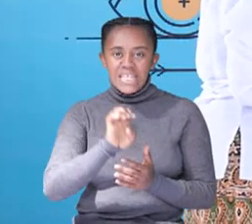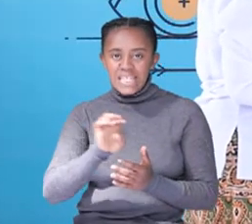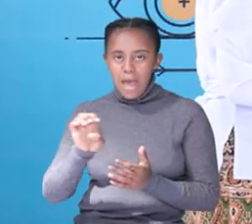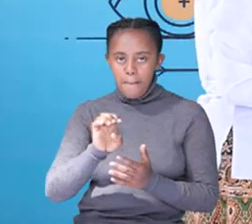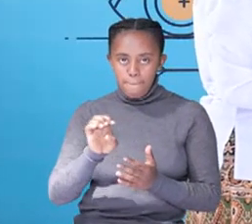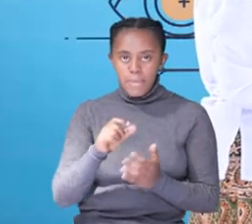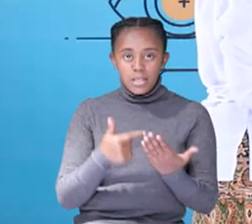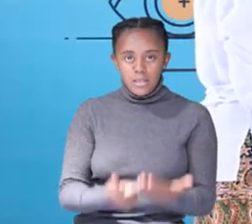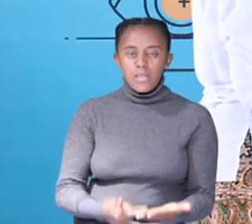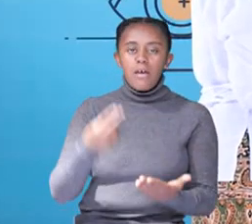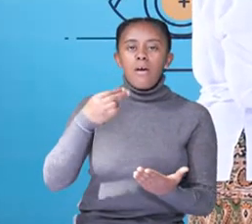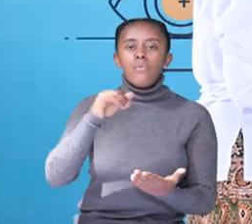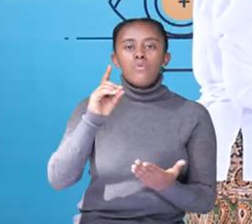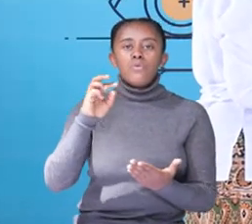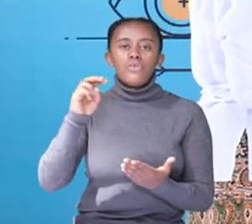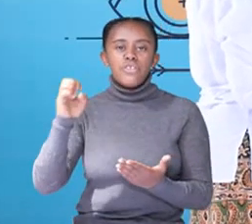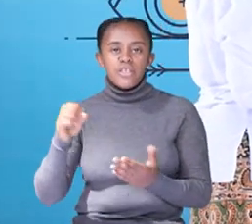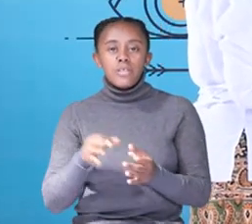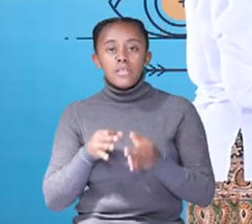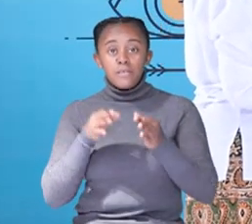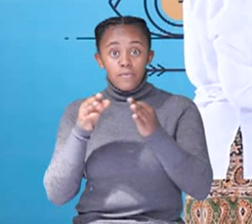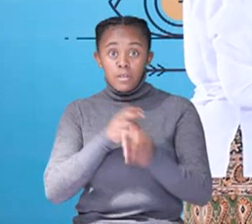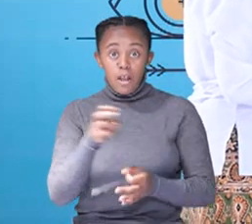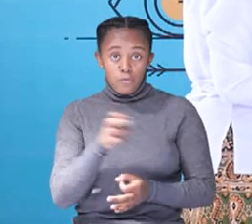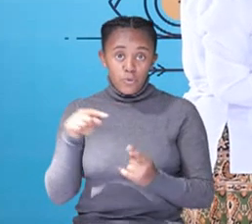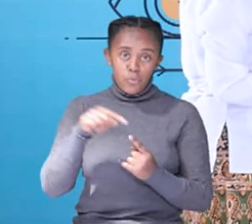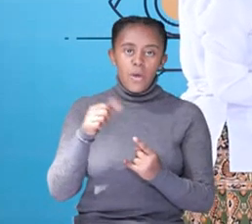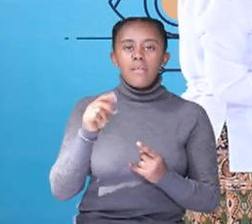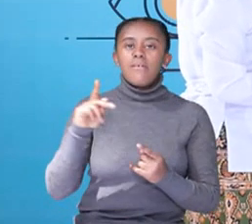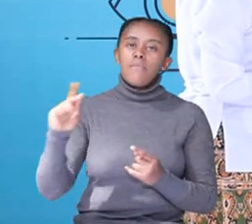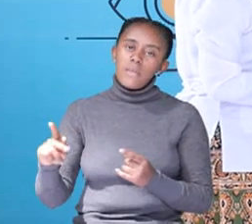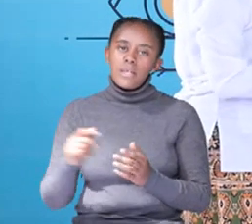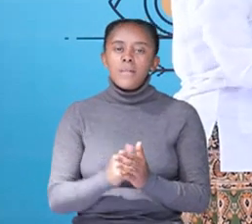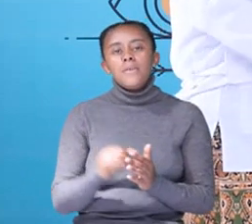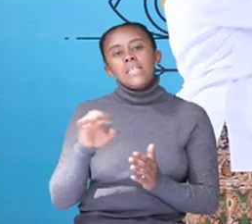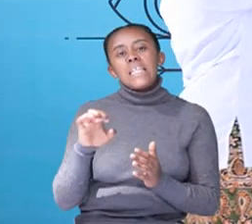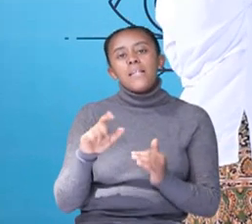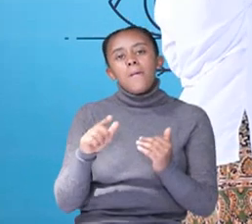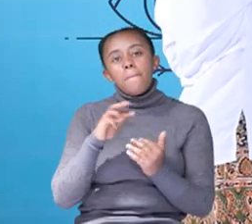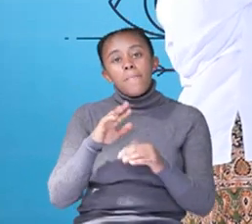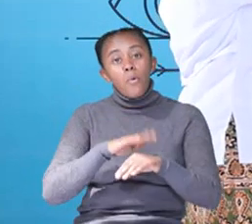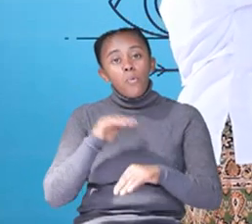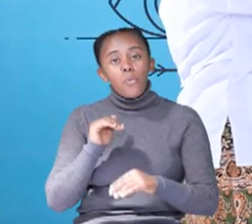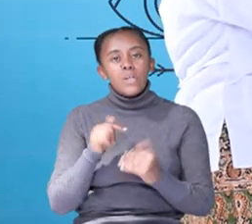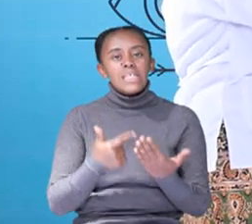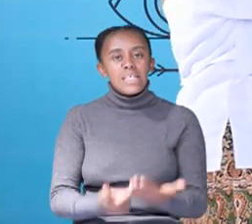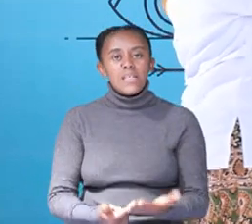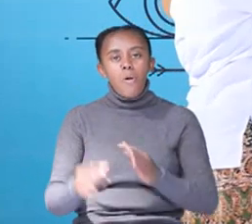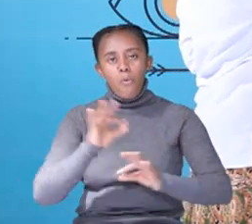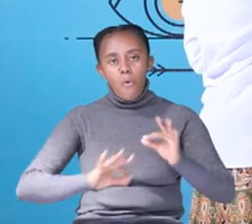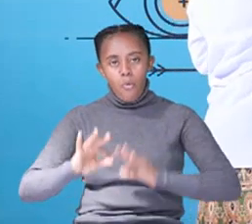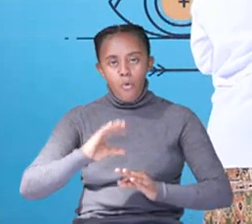will be transferred to ATP. Transferred to ATP synthase. We call these